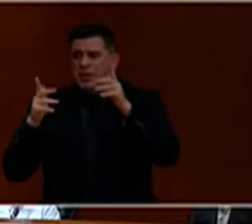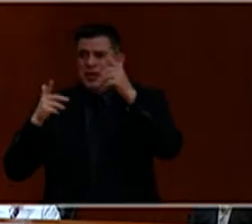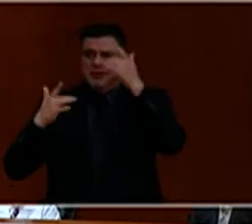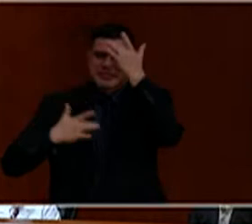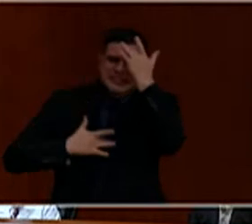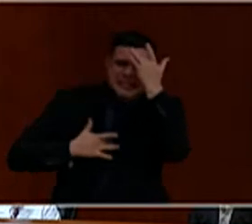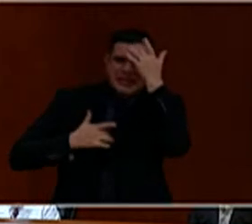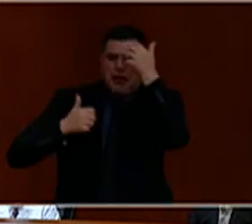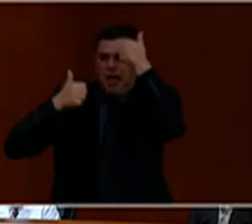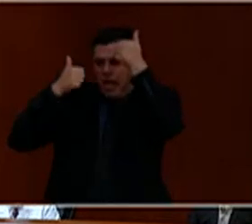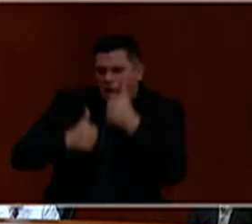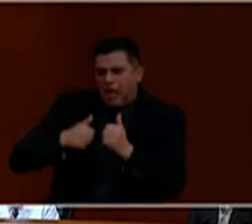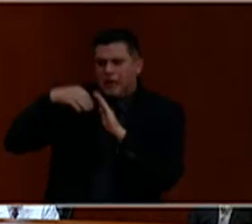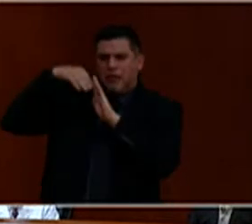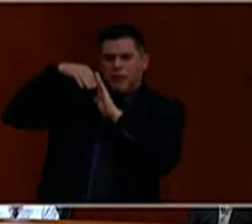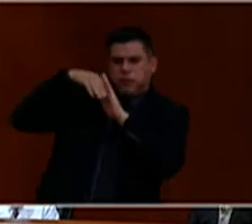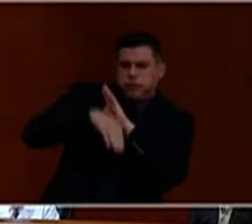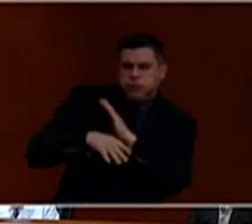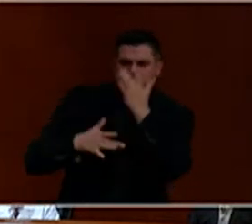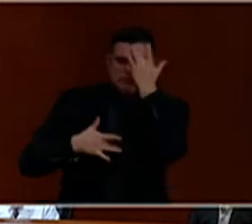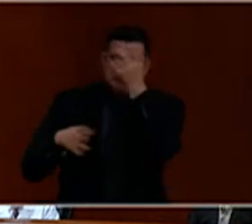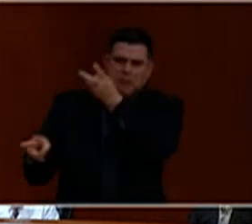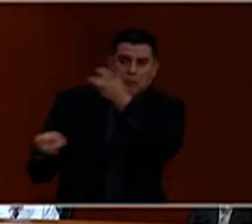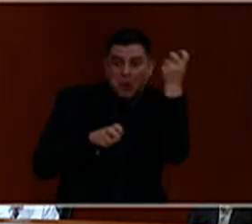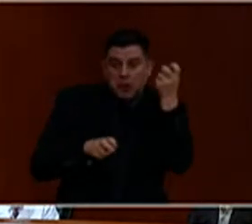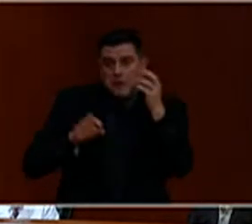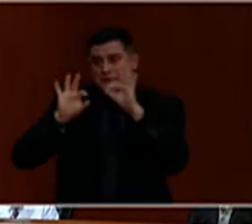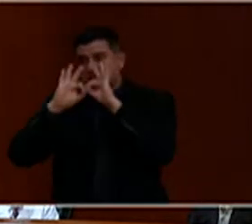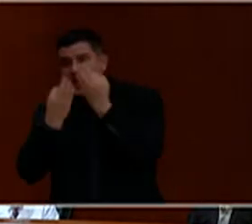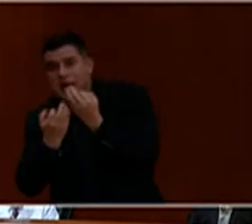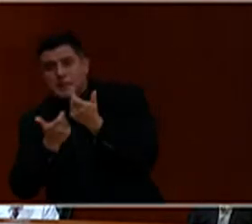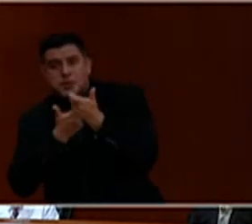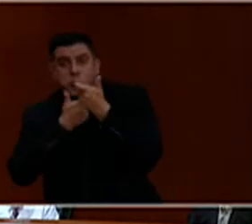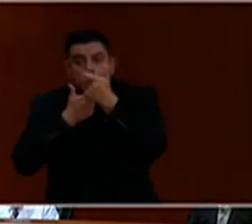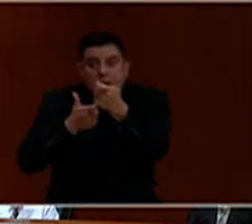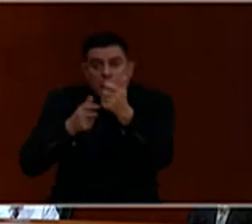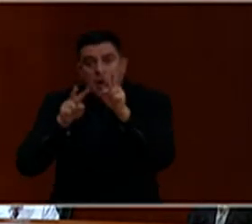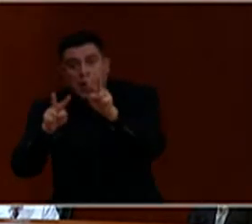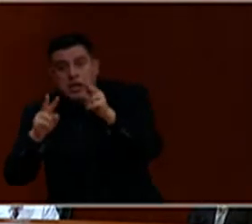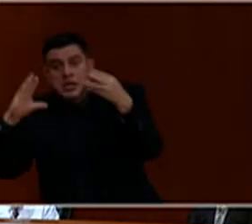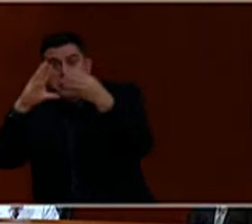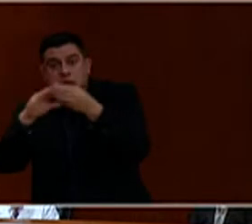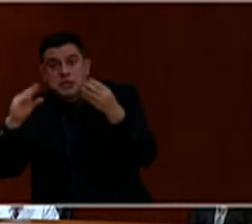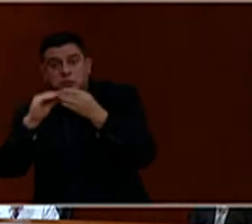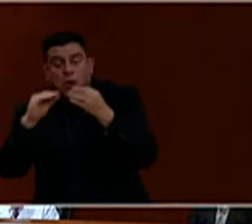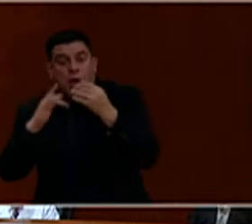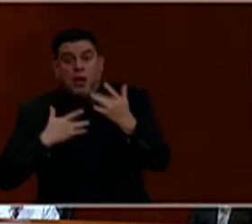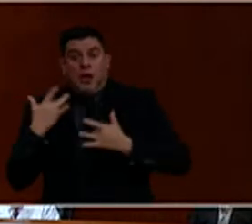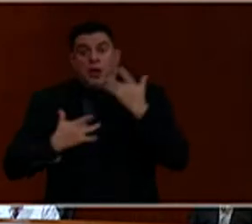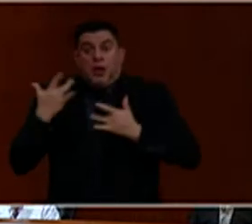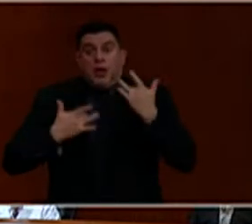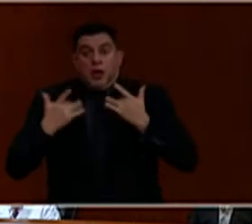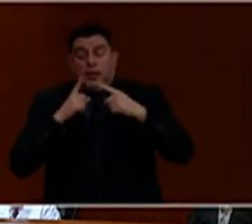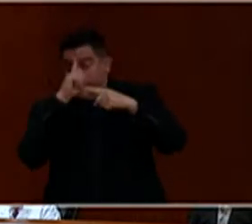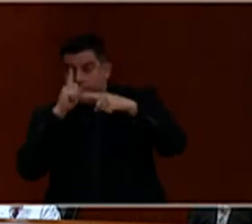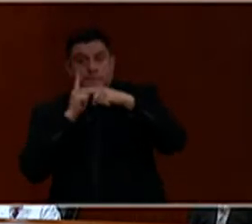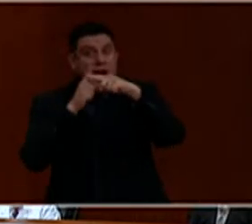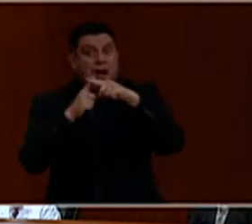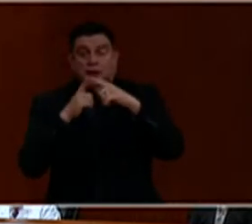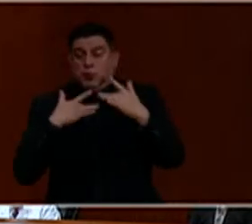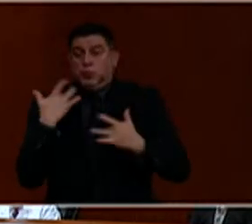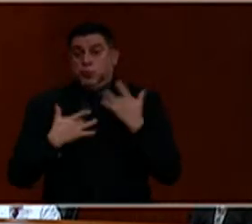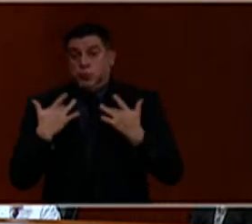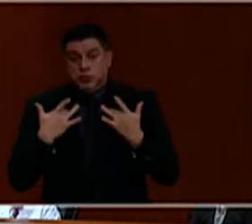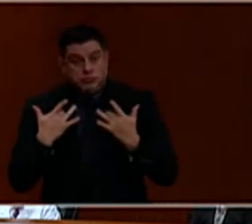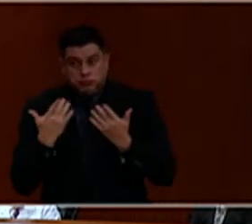member in a similar situation. So, Absolutely. So please, the floor is yours. Okay. Well, when I was in the